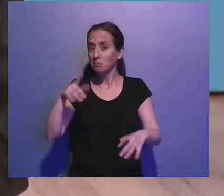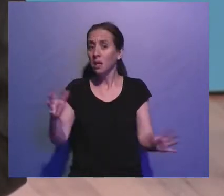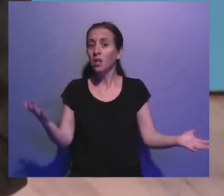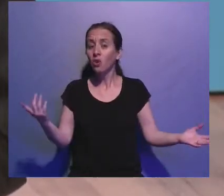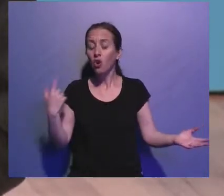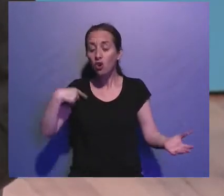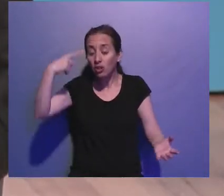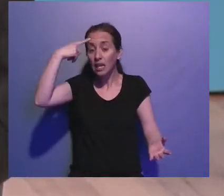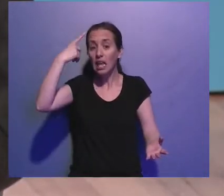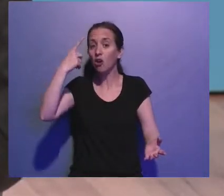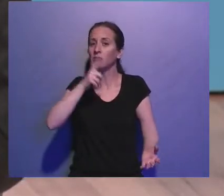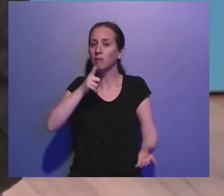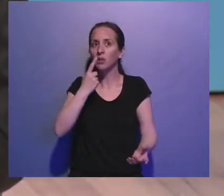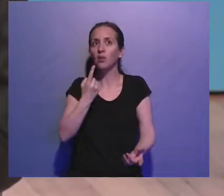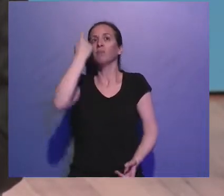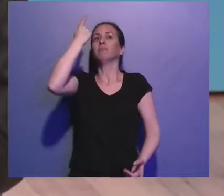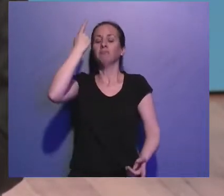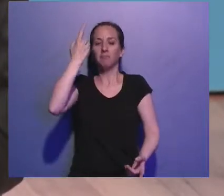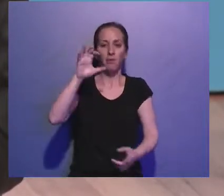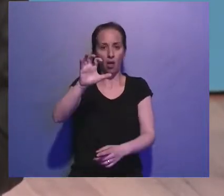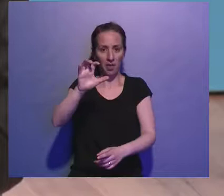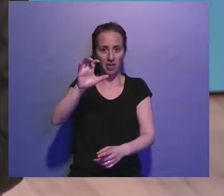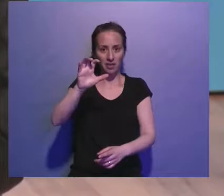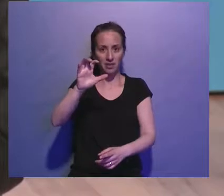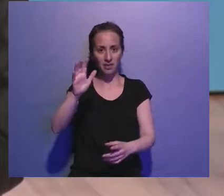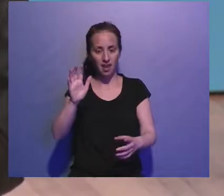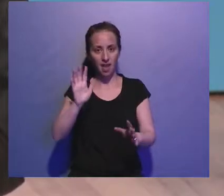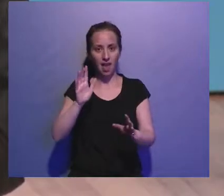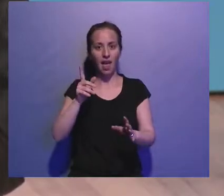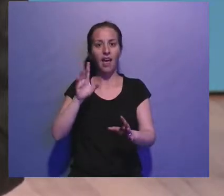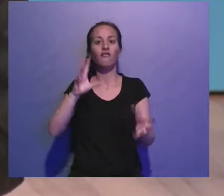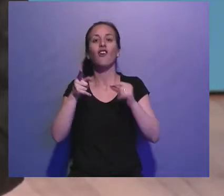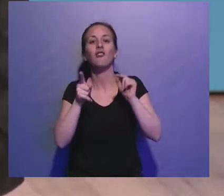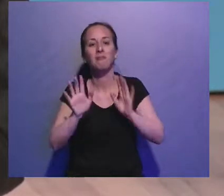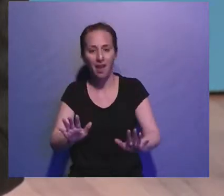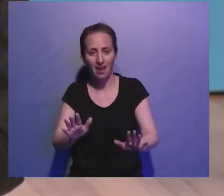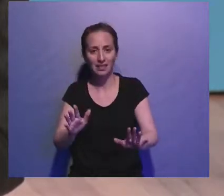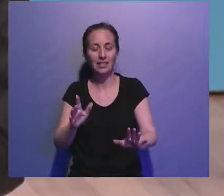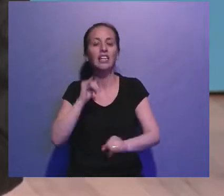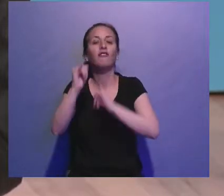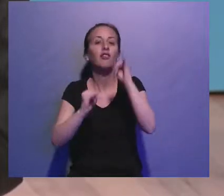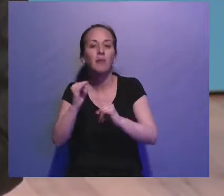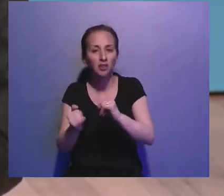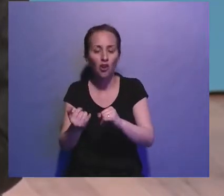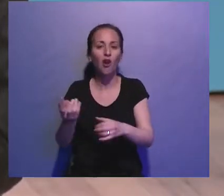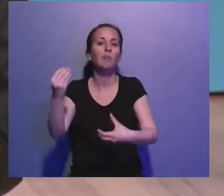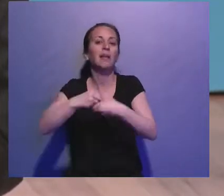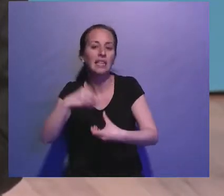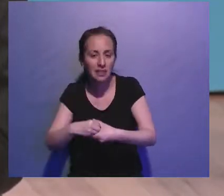but perhaps we are one of the pioneers in the country